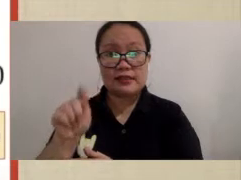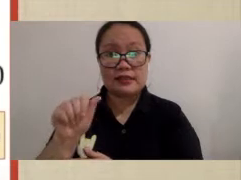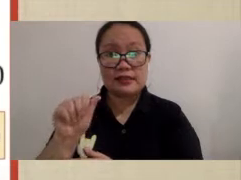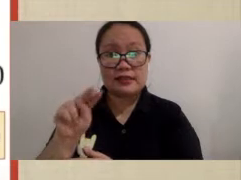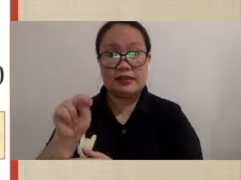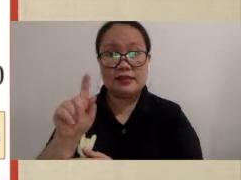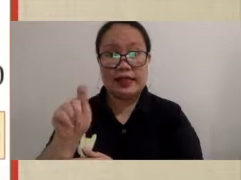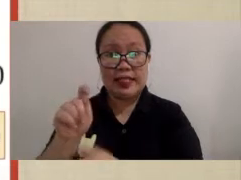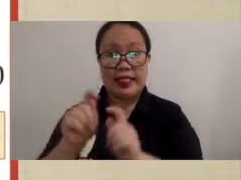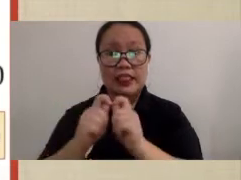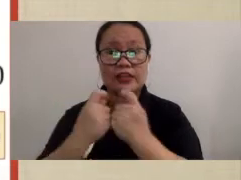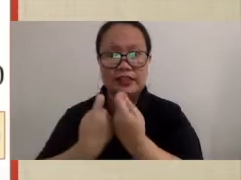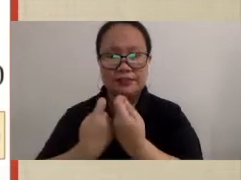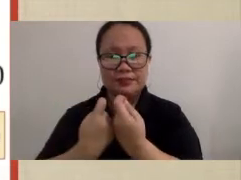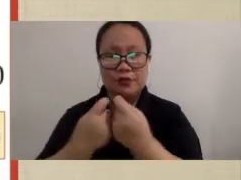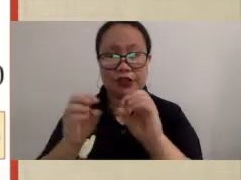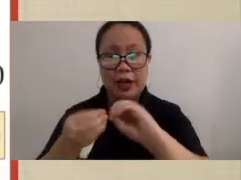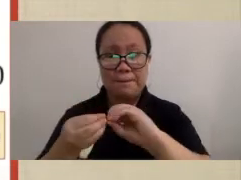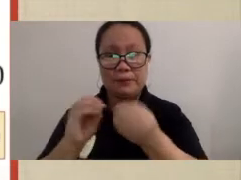term.